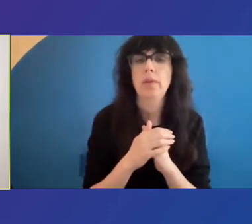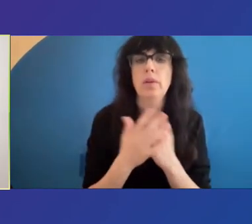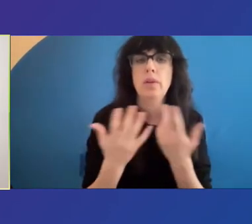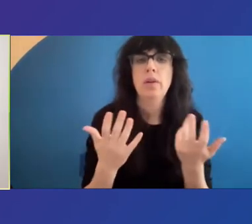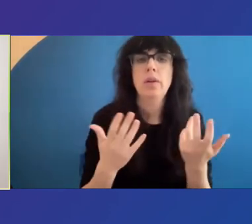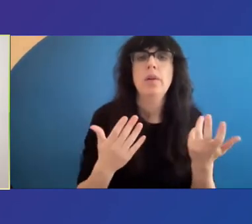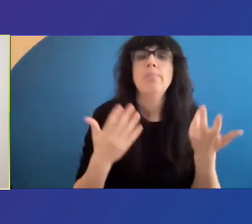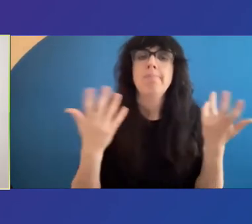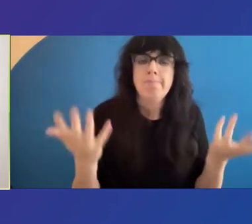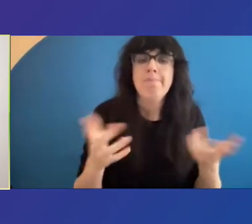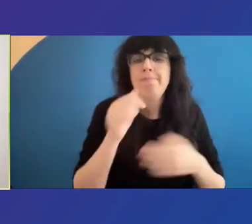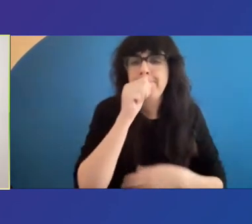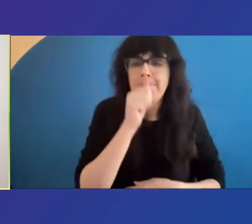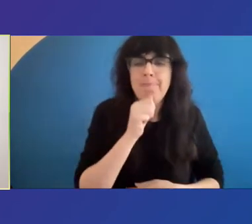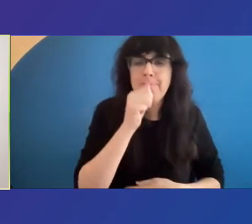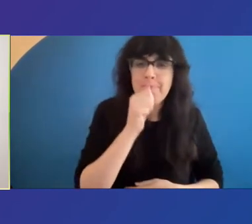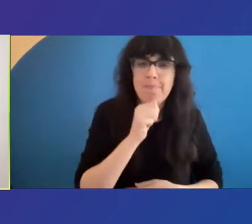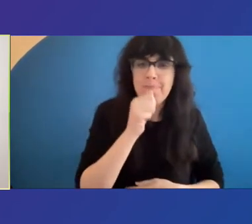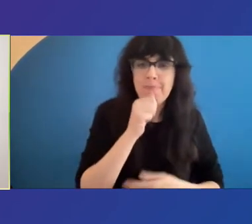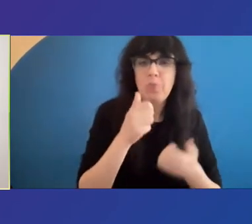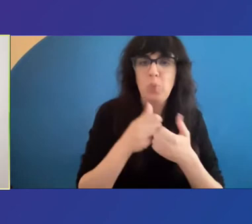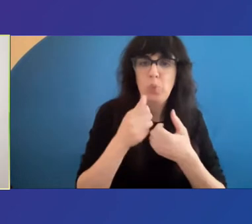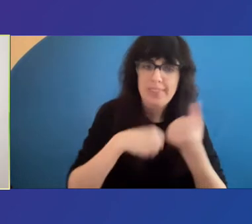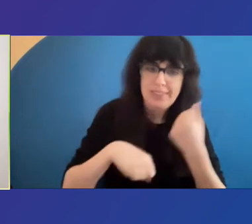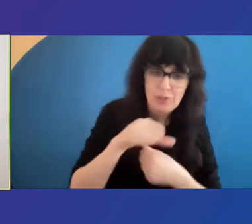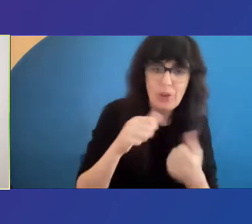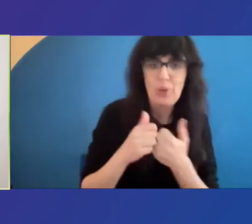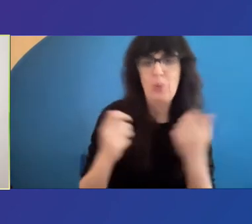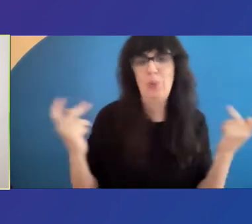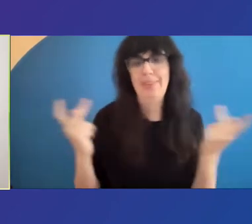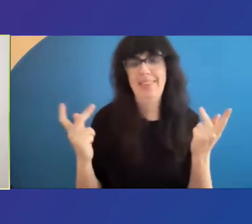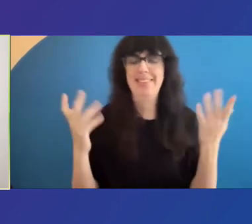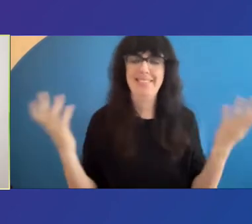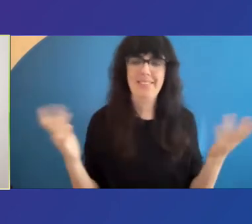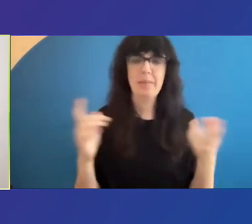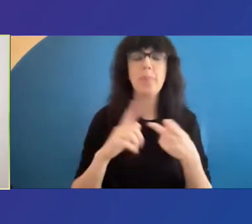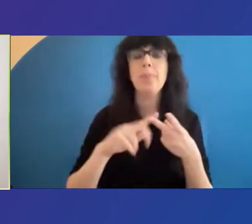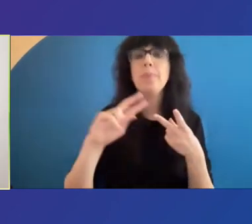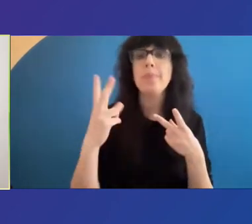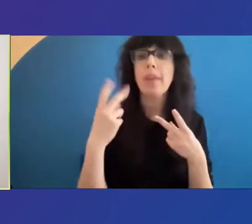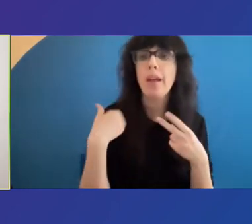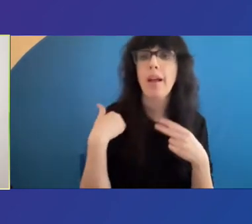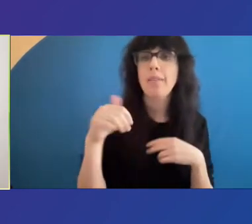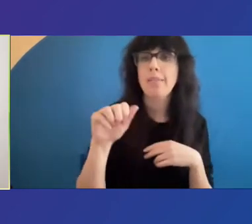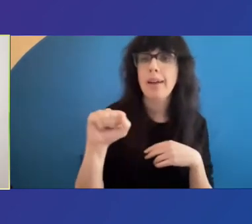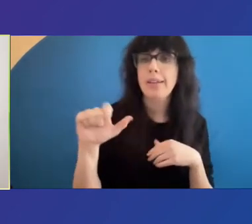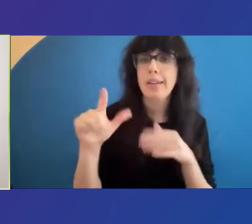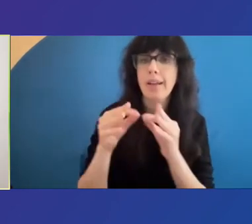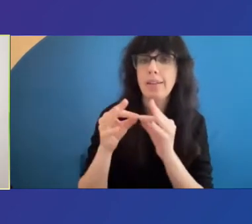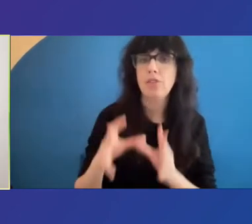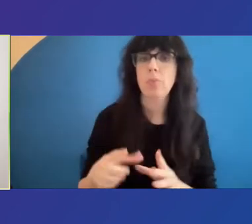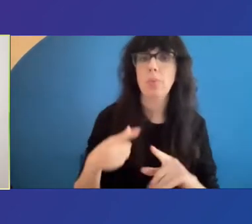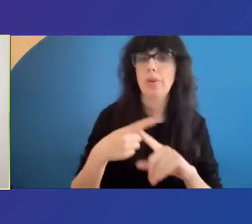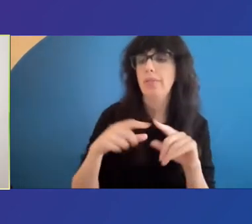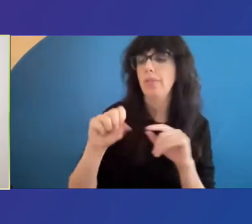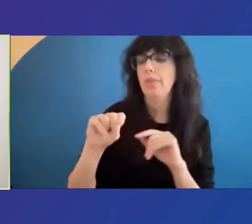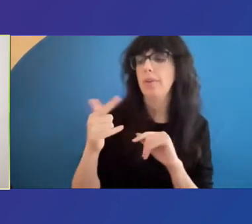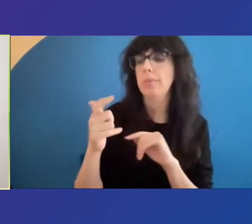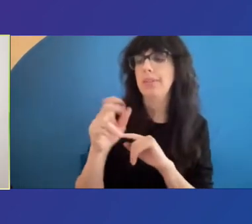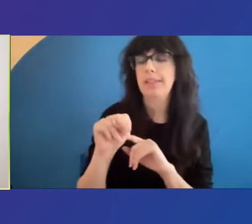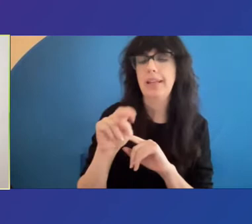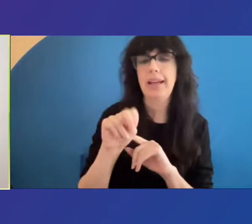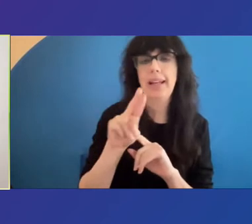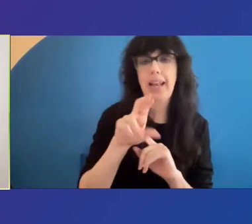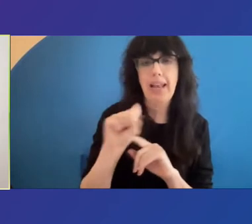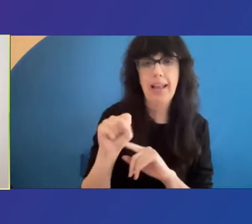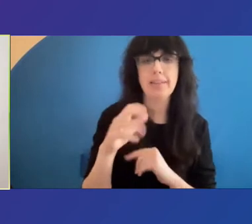each other grace and patience. Second, ASL interpreters from Sign Nexus and closed